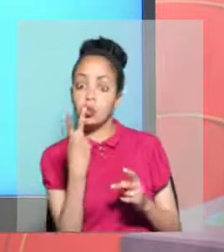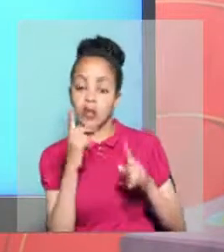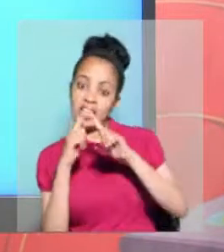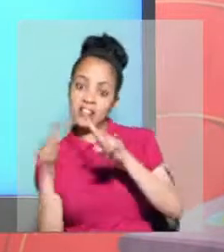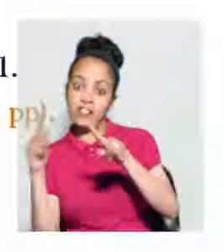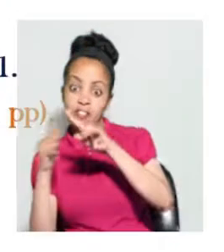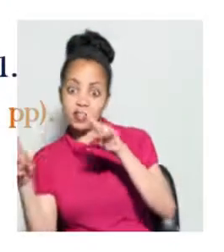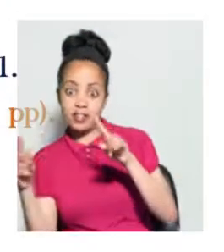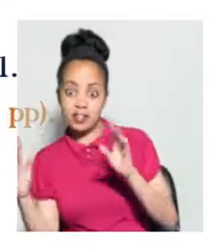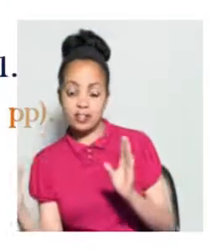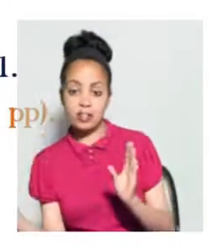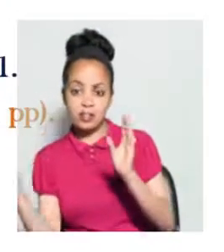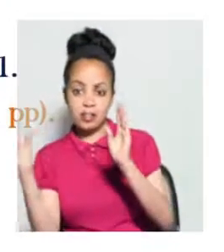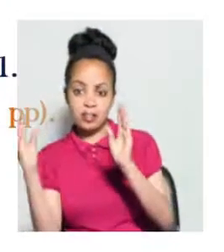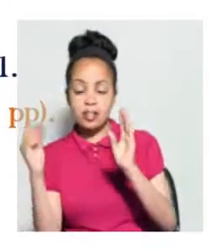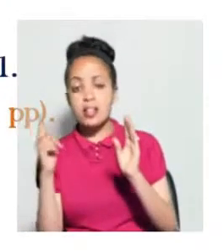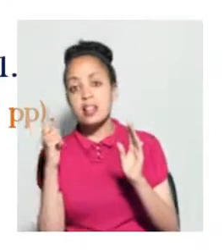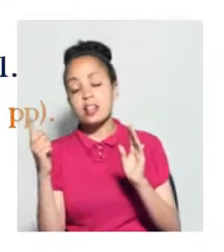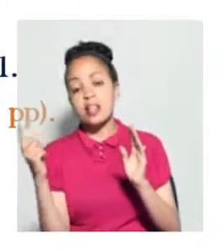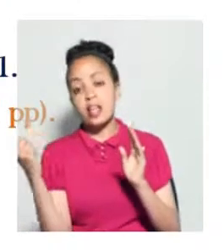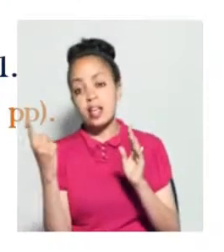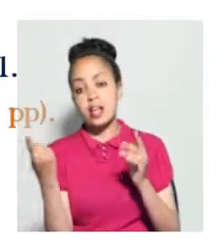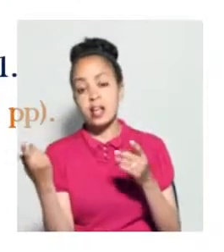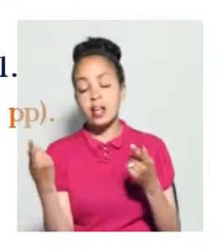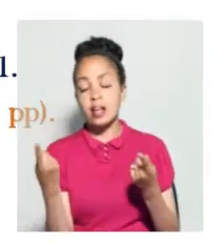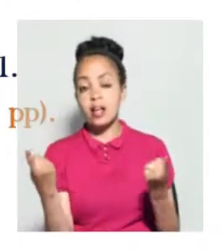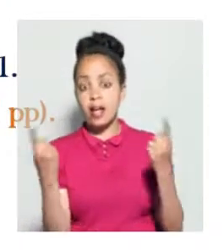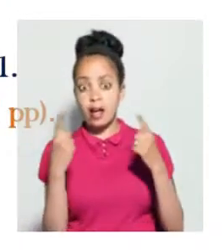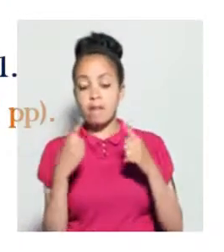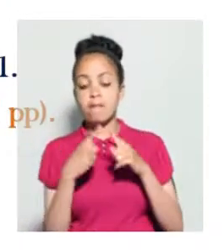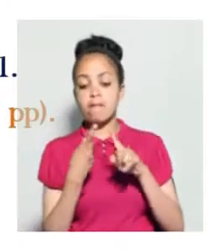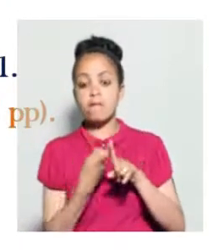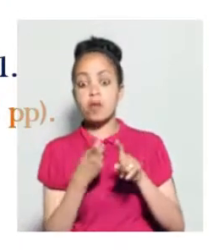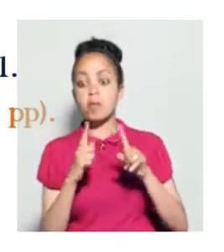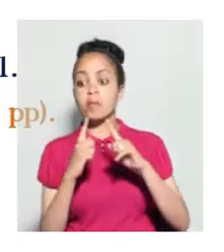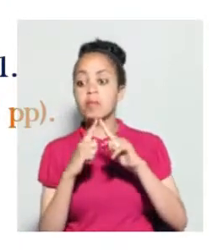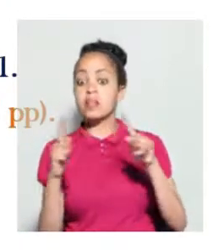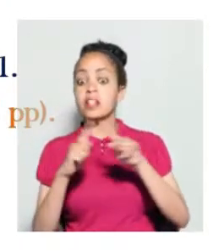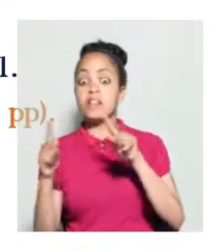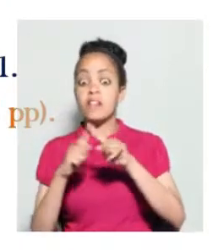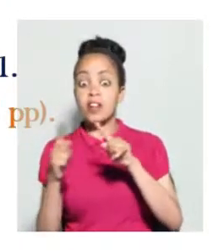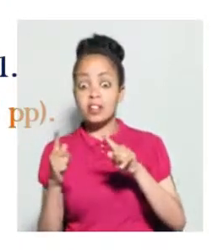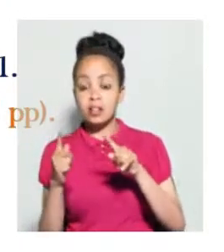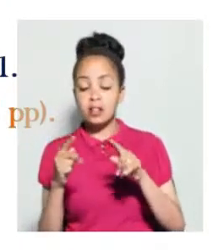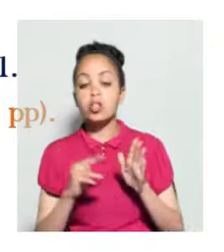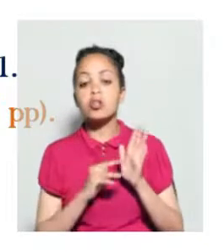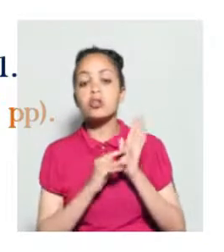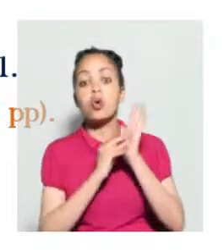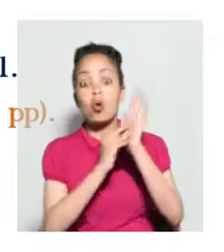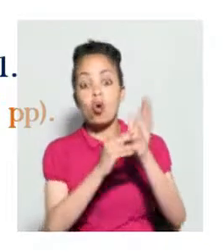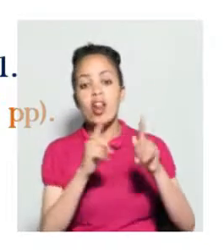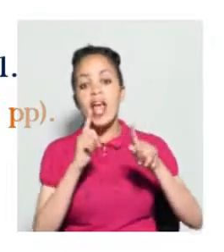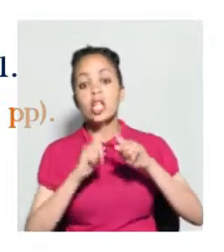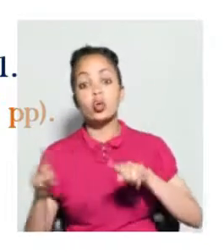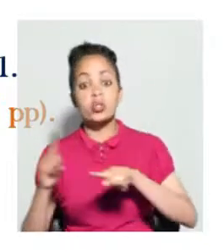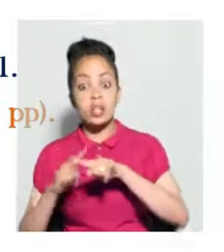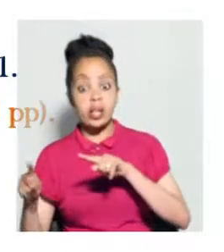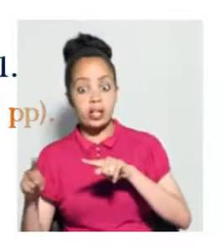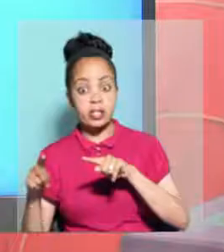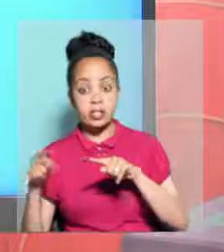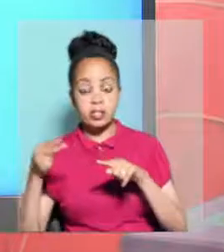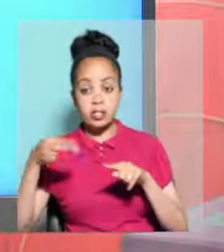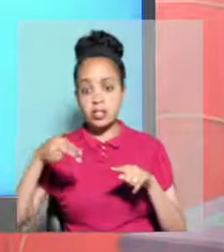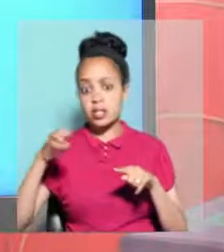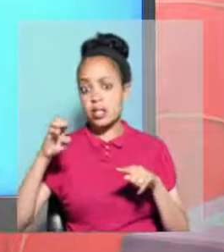different locus. If a trait came from different locus, we call heterozygous rare. In case